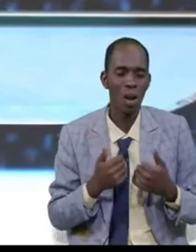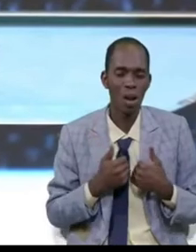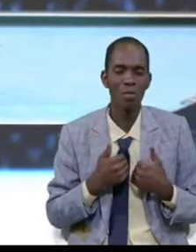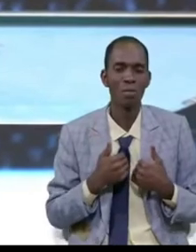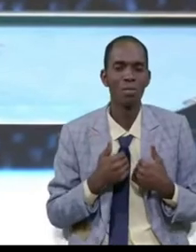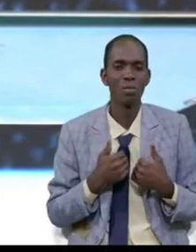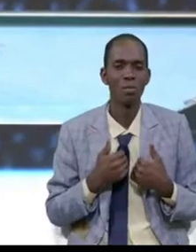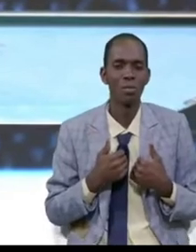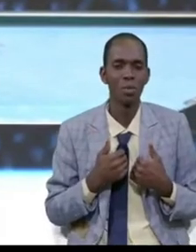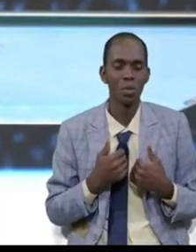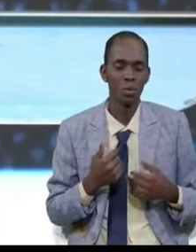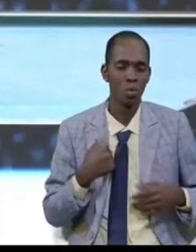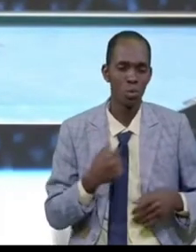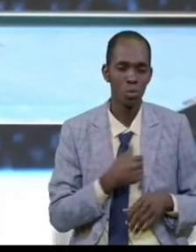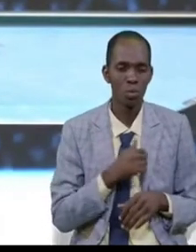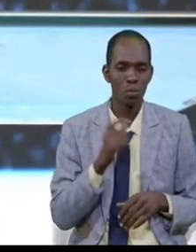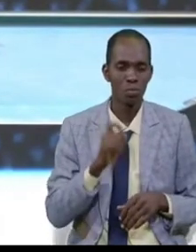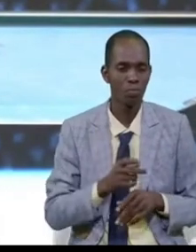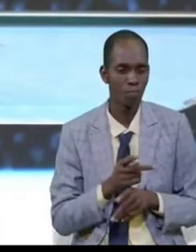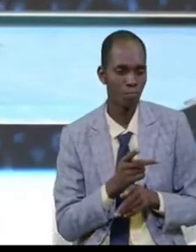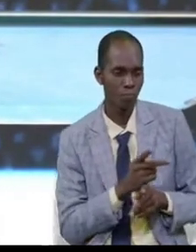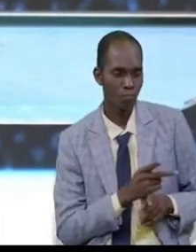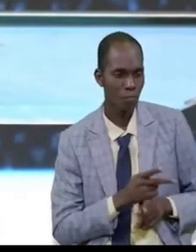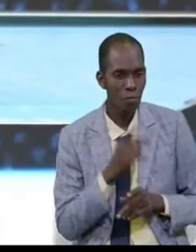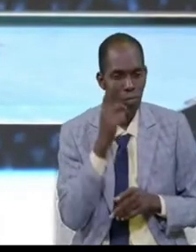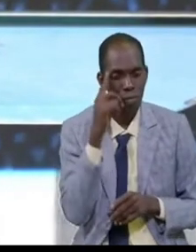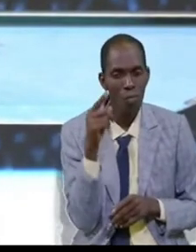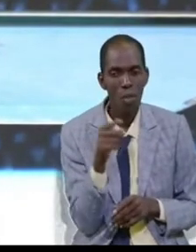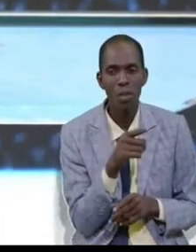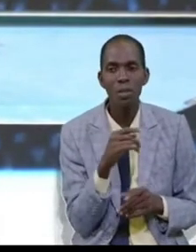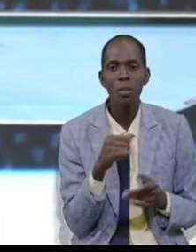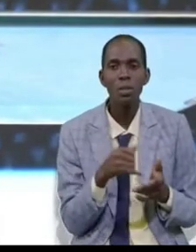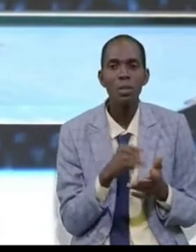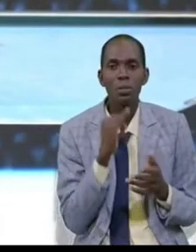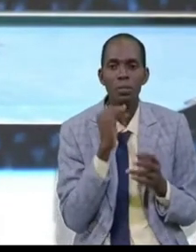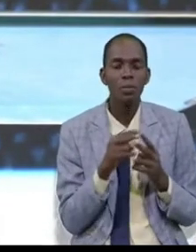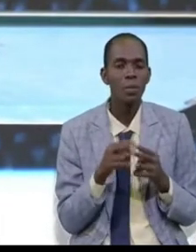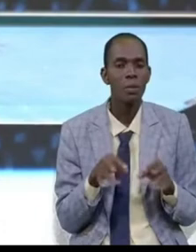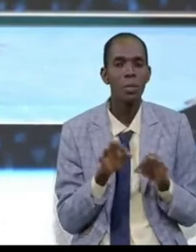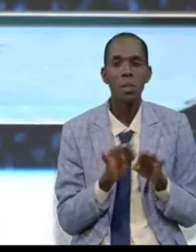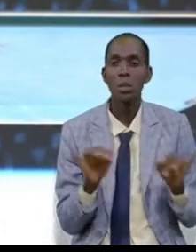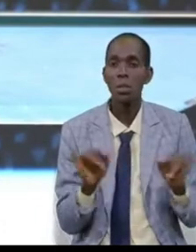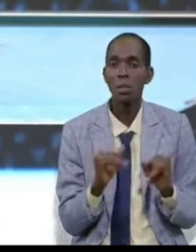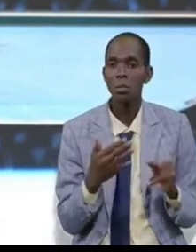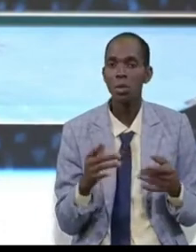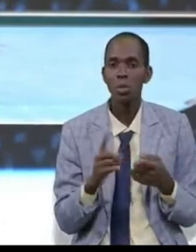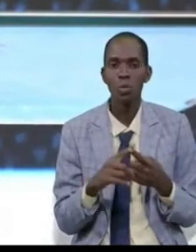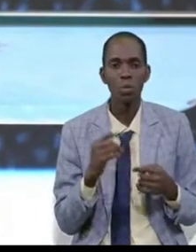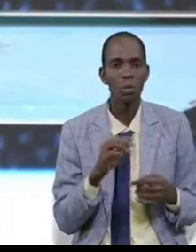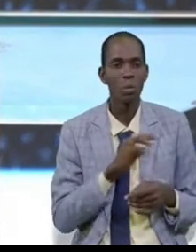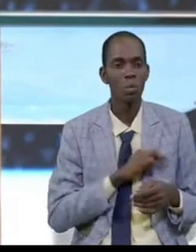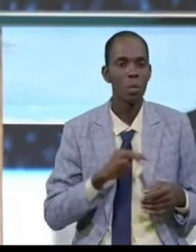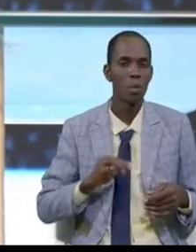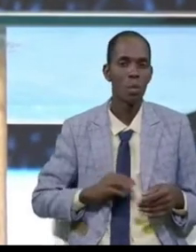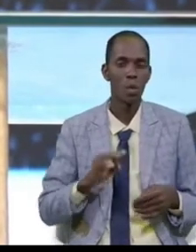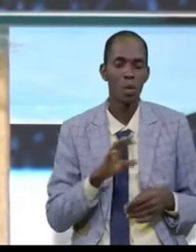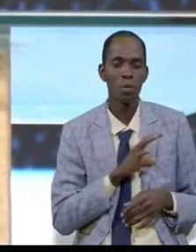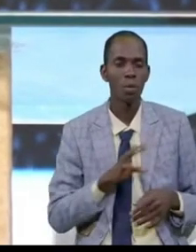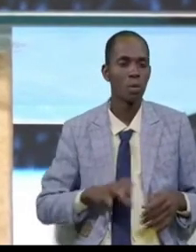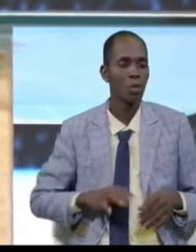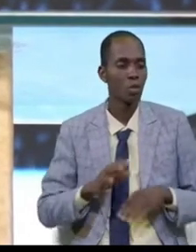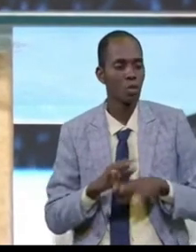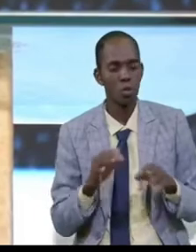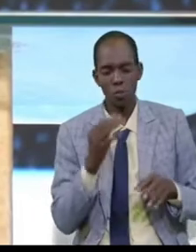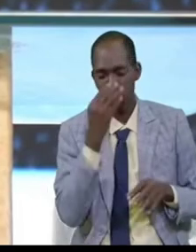will care for them. They're still necessary. The same thing with members of the body of Christ. We don't throw that one